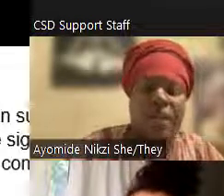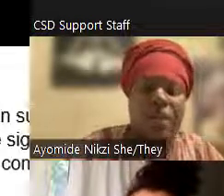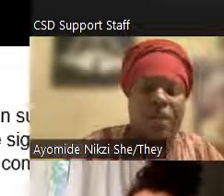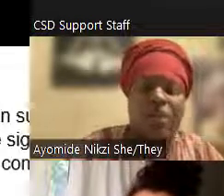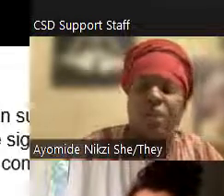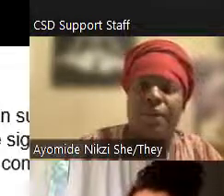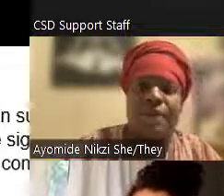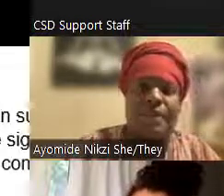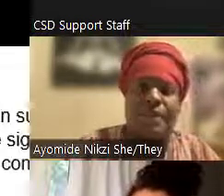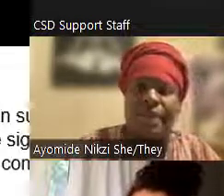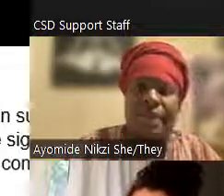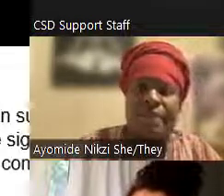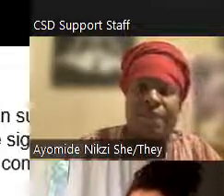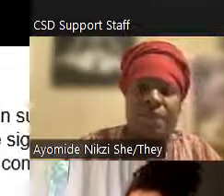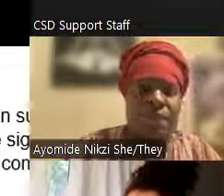Thank you,